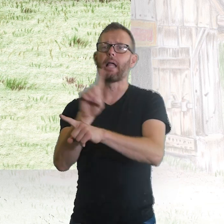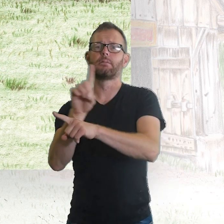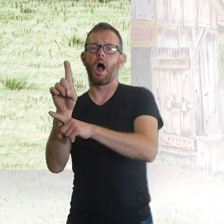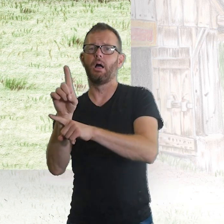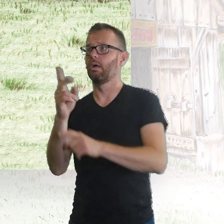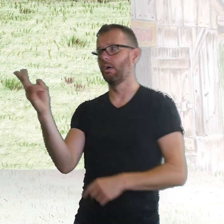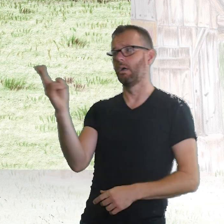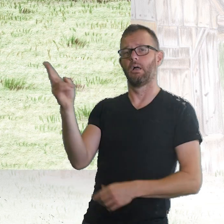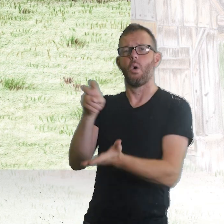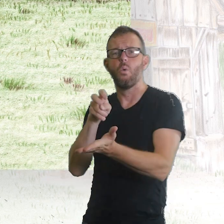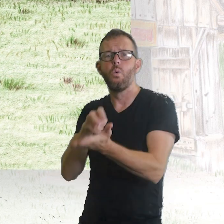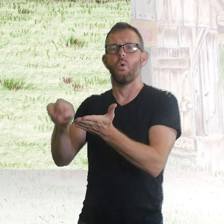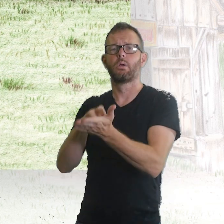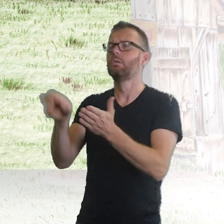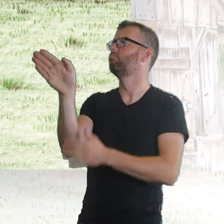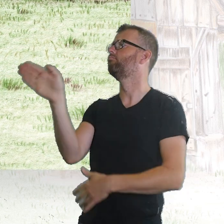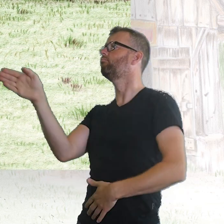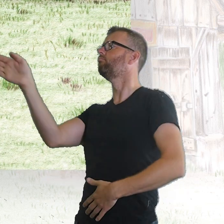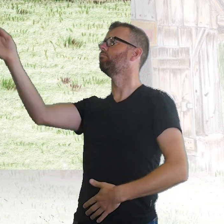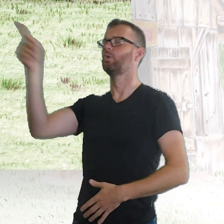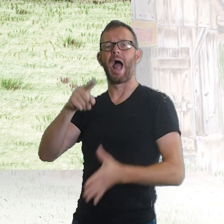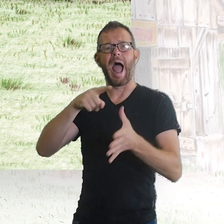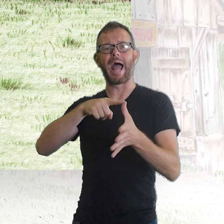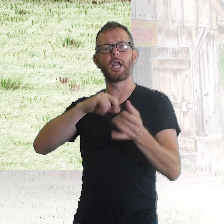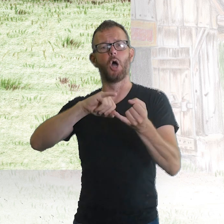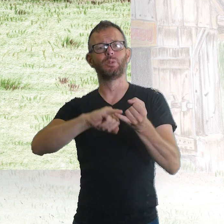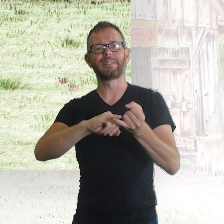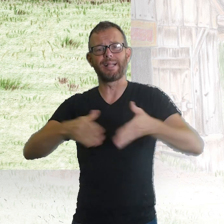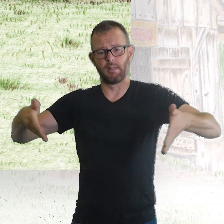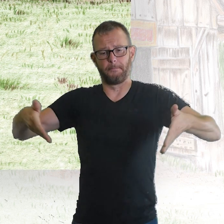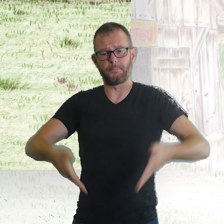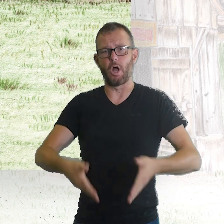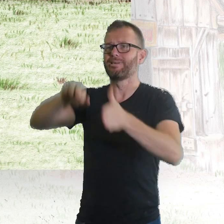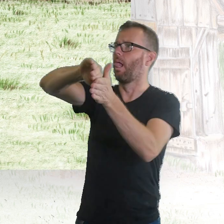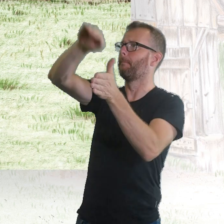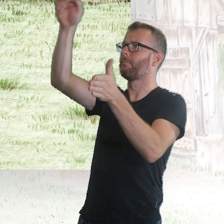Later, they walked to the Anglo-Saxon burial mounds.